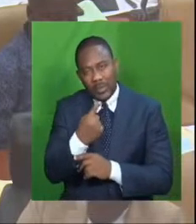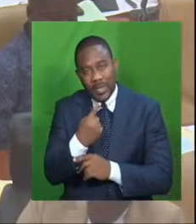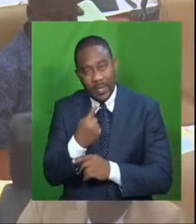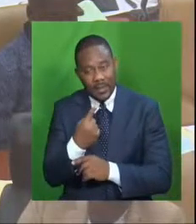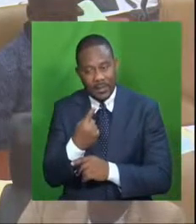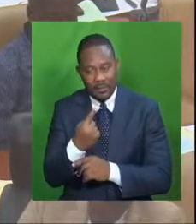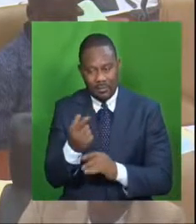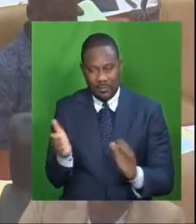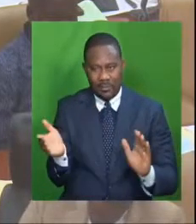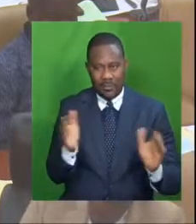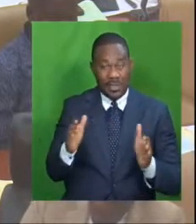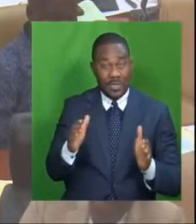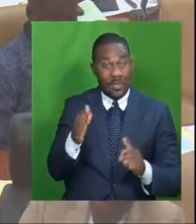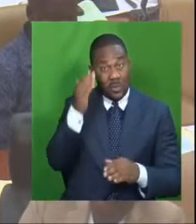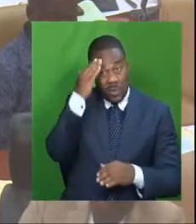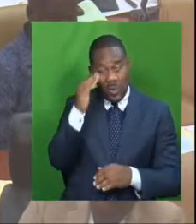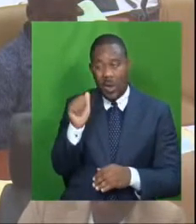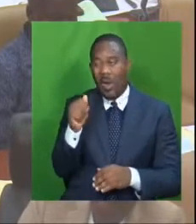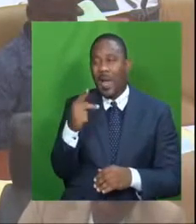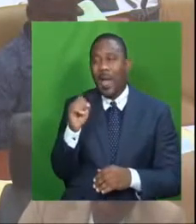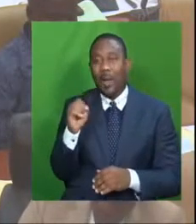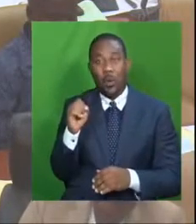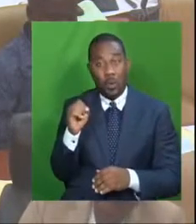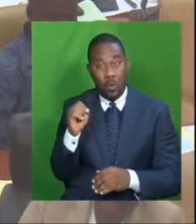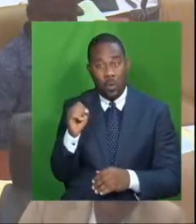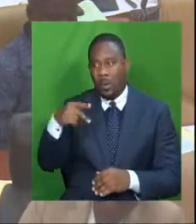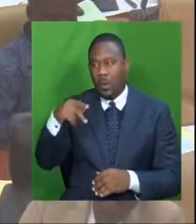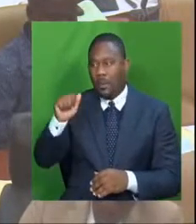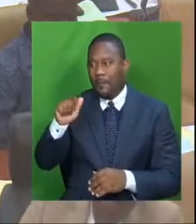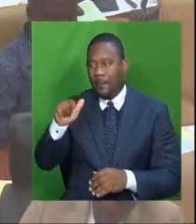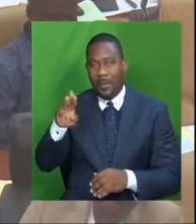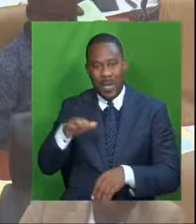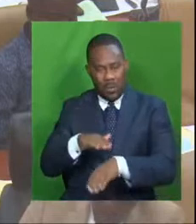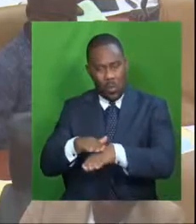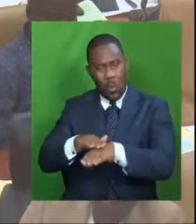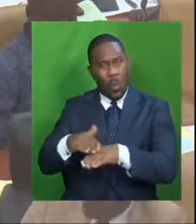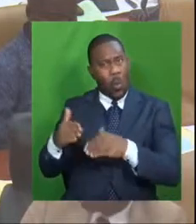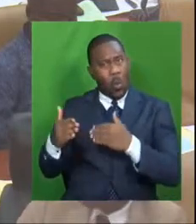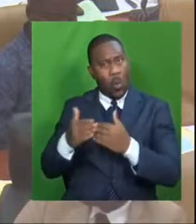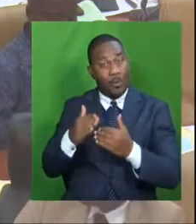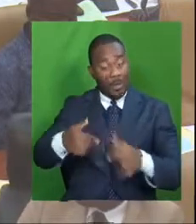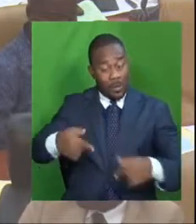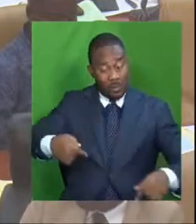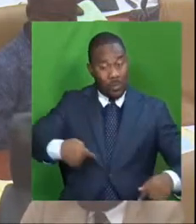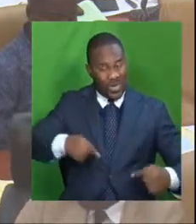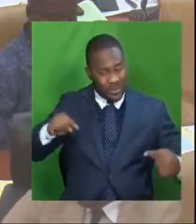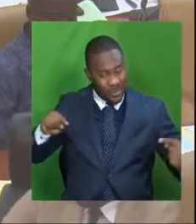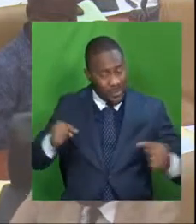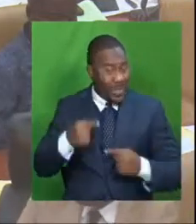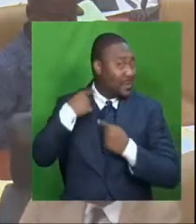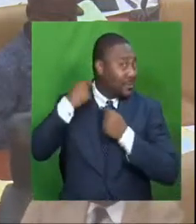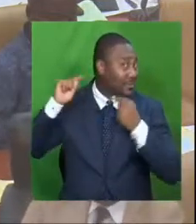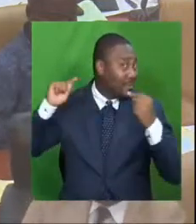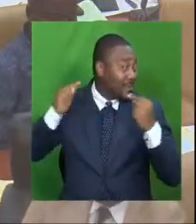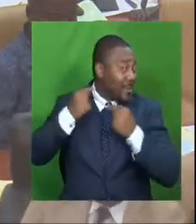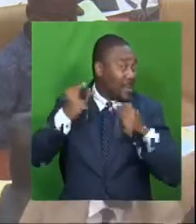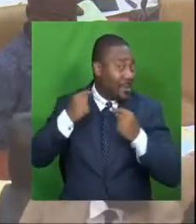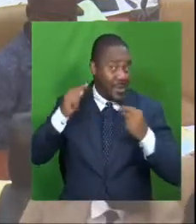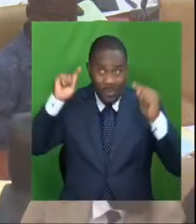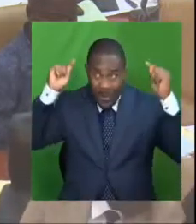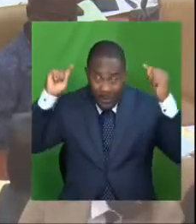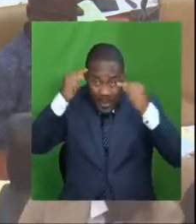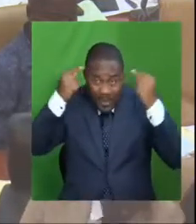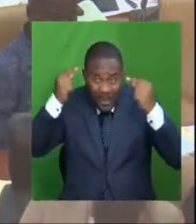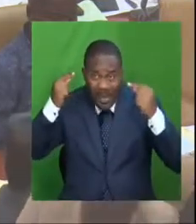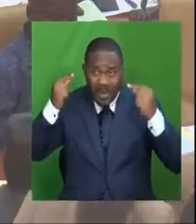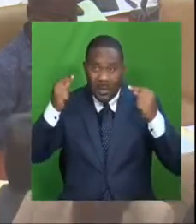is equivalent to ACOBAM. We are saying that utiya uya e-levy, uyefunya uya e-levy, wokwanya uya e-levy, utiya